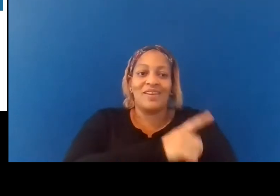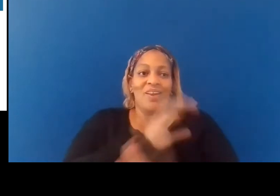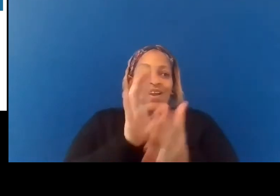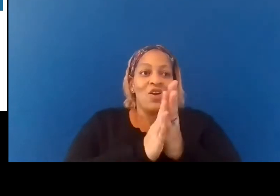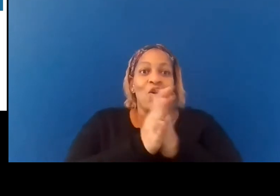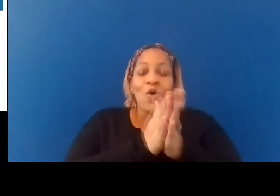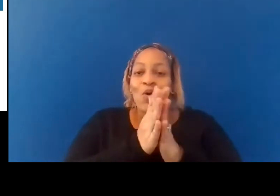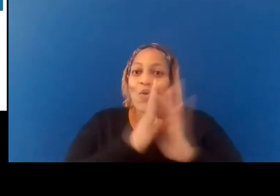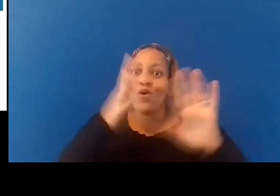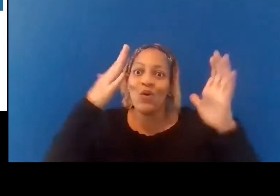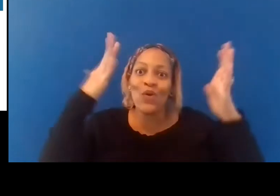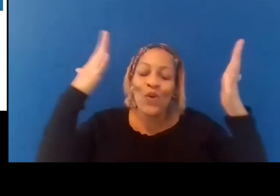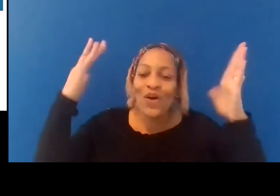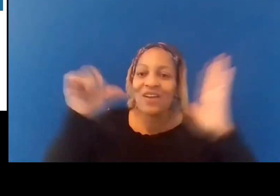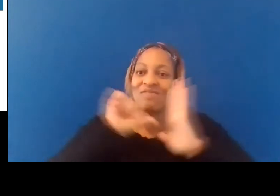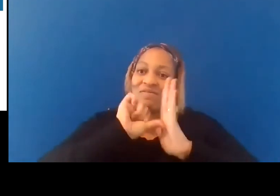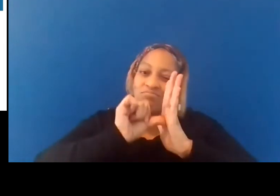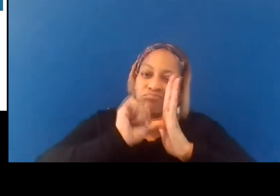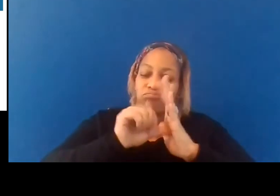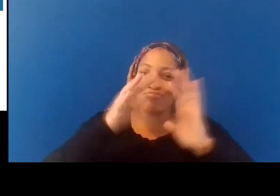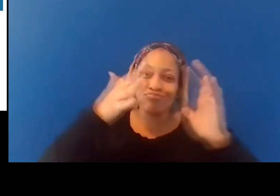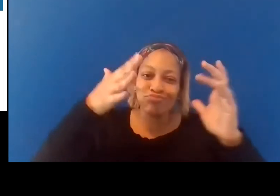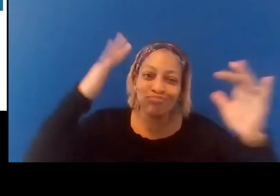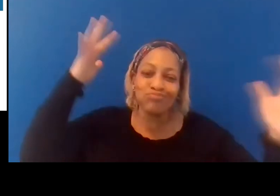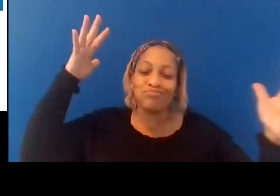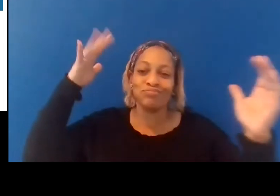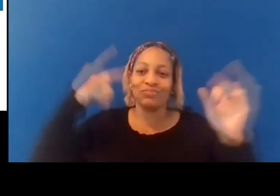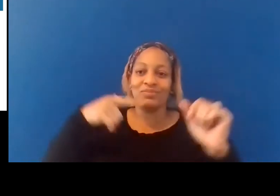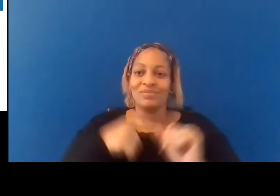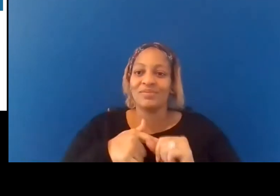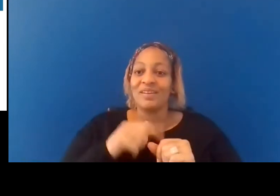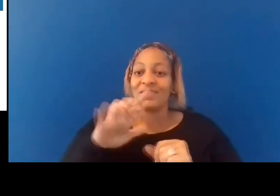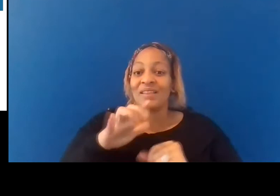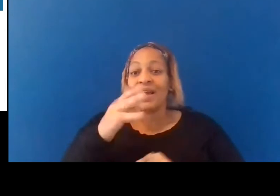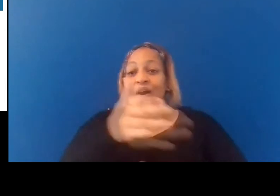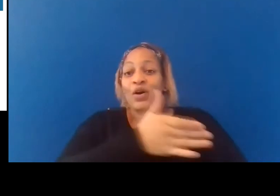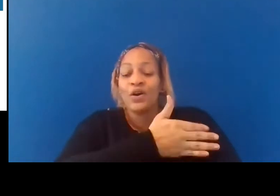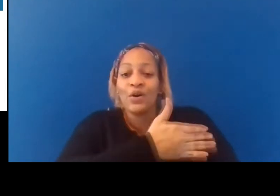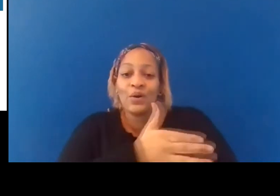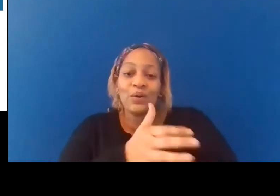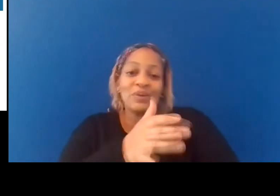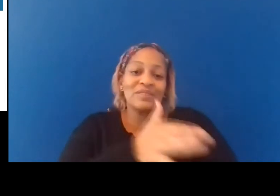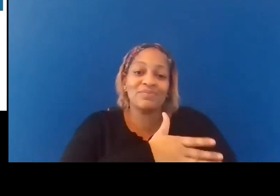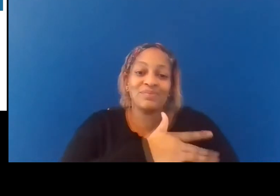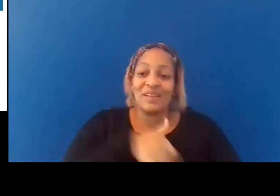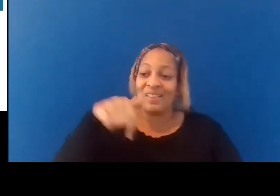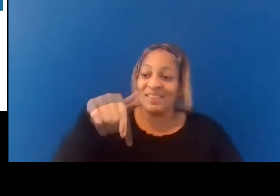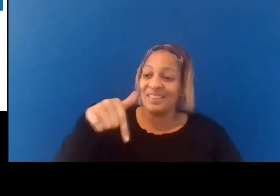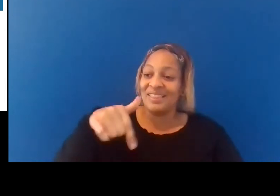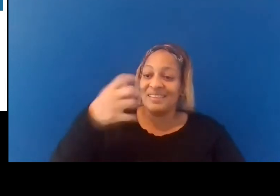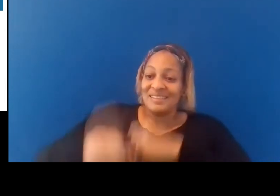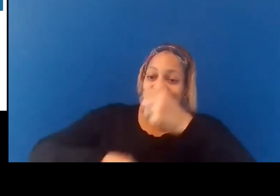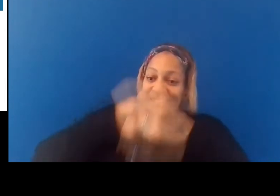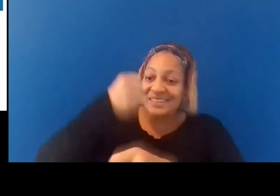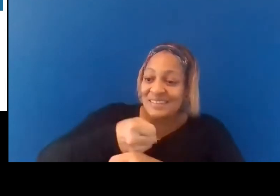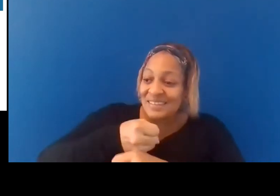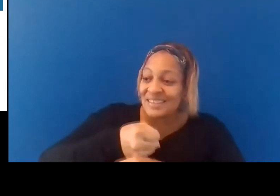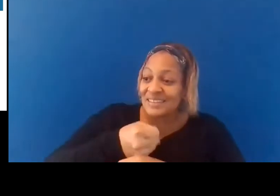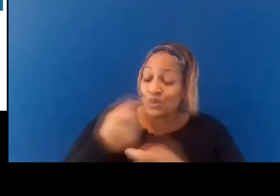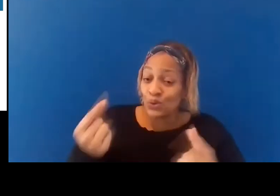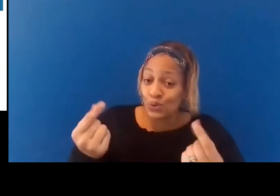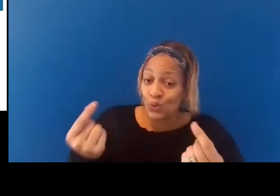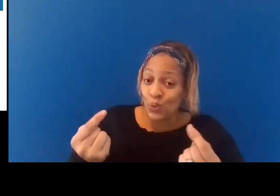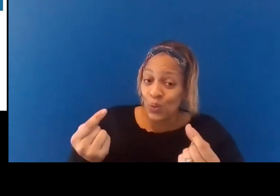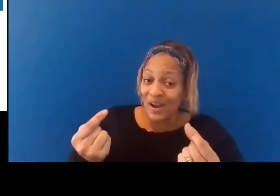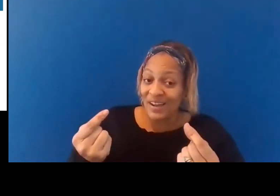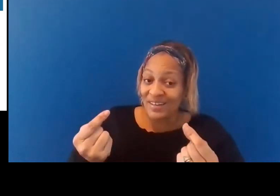glorifying, the energy of a carol. 'Tis the season to be grateful. Yeah, that's